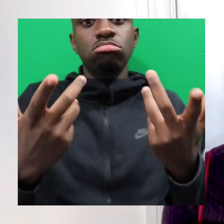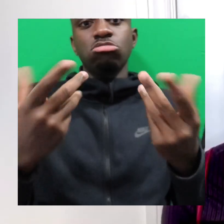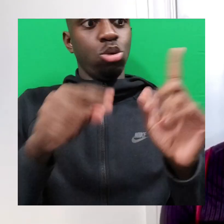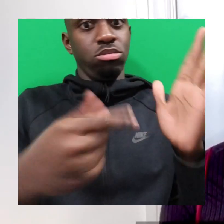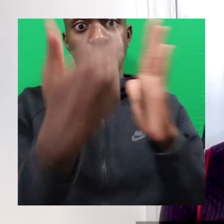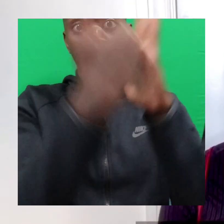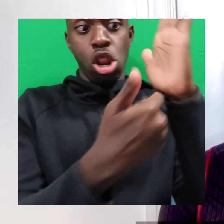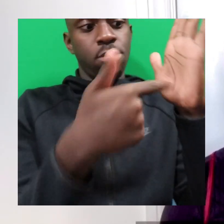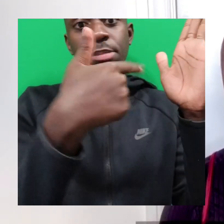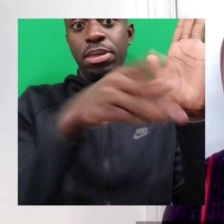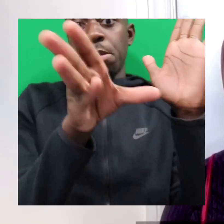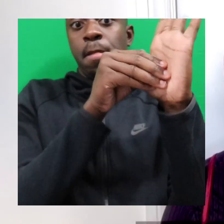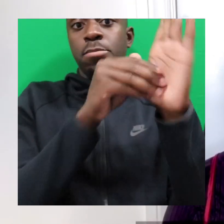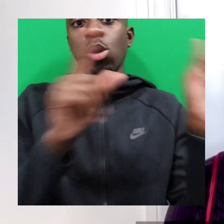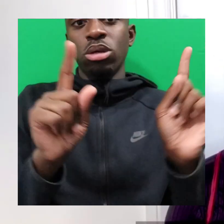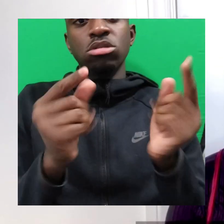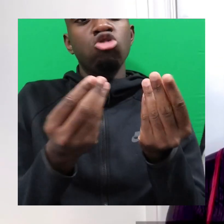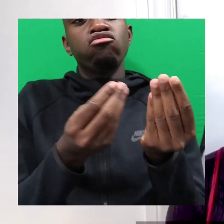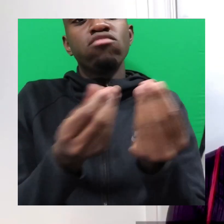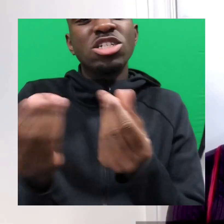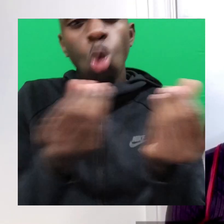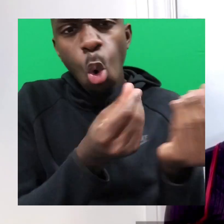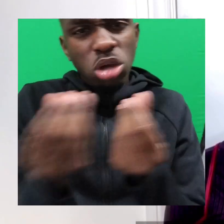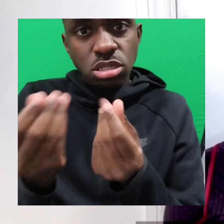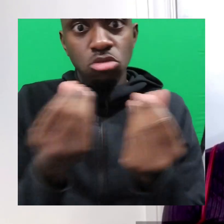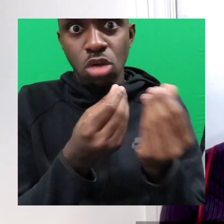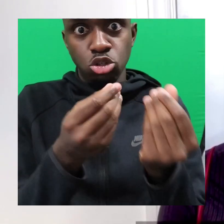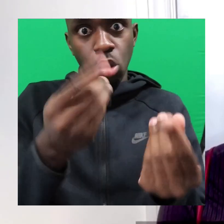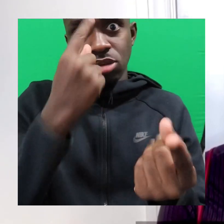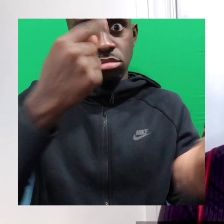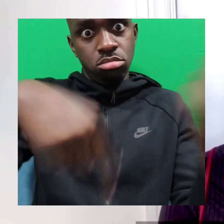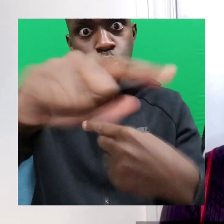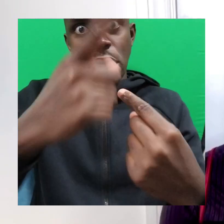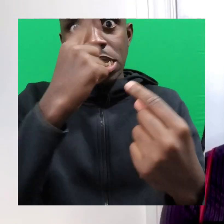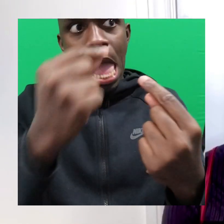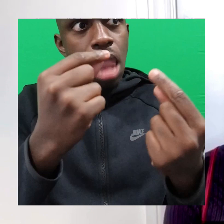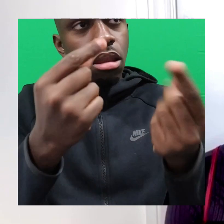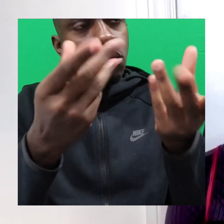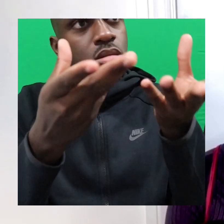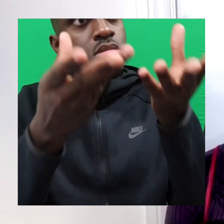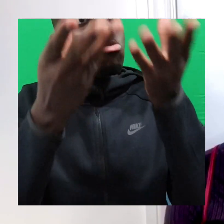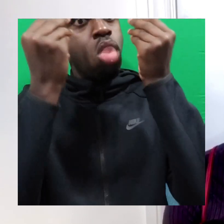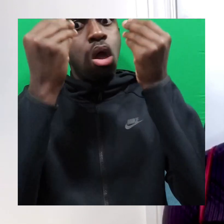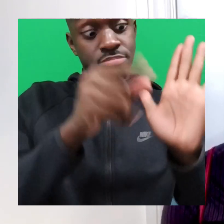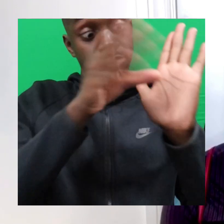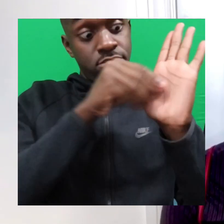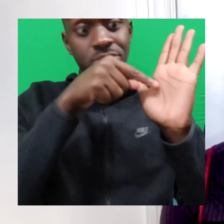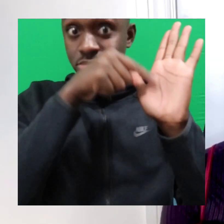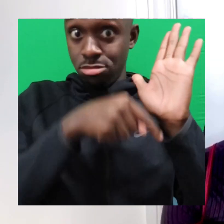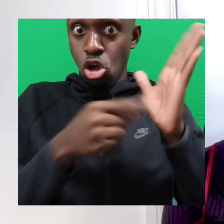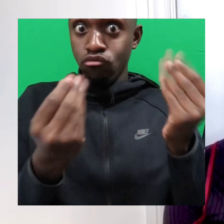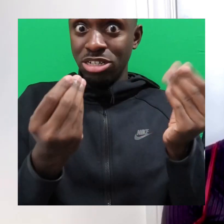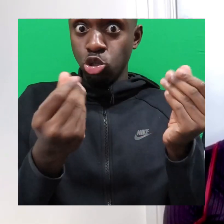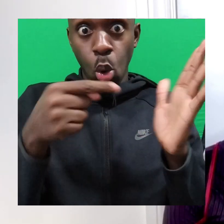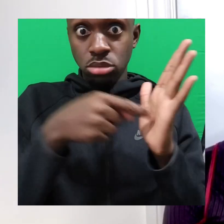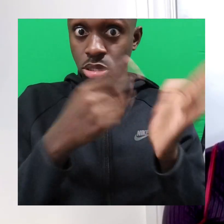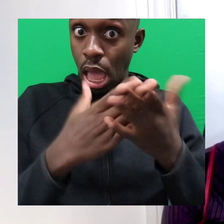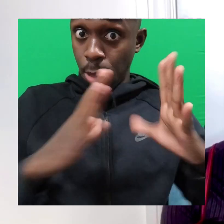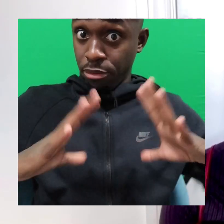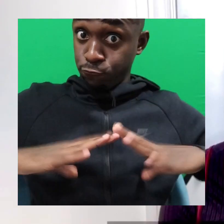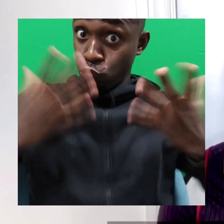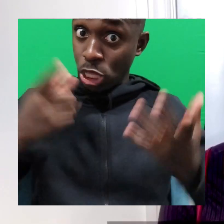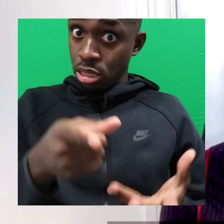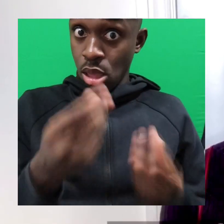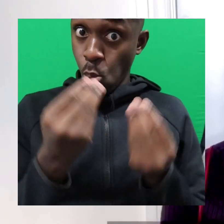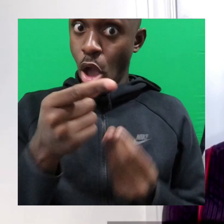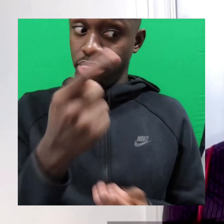Yeah, I would really appreciate your support. I'm trying my hardest to make my content as accessible as